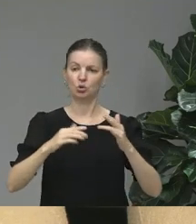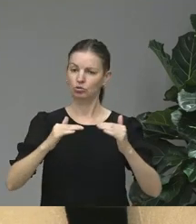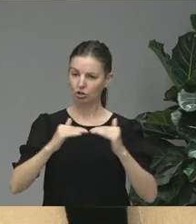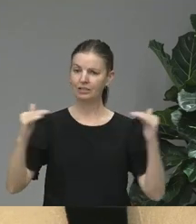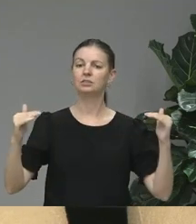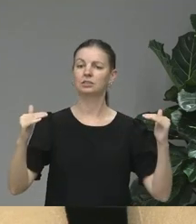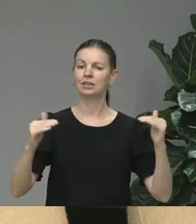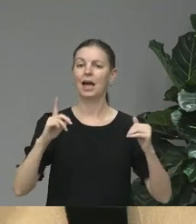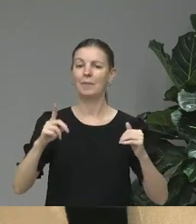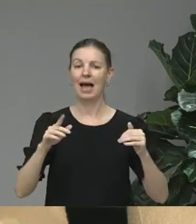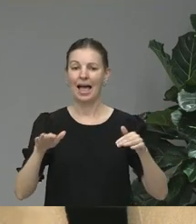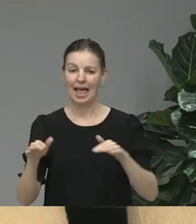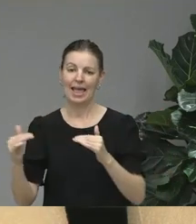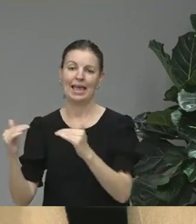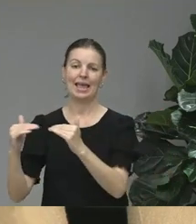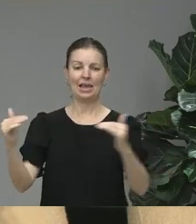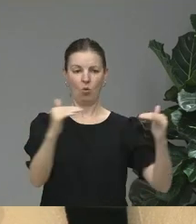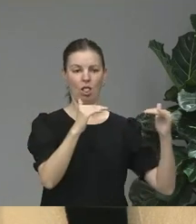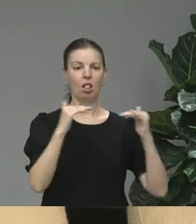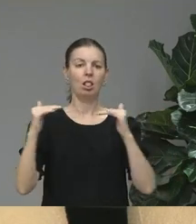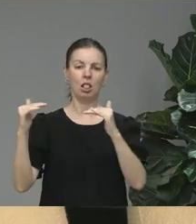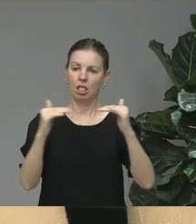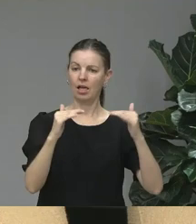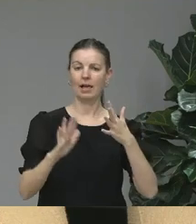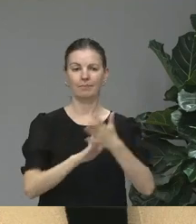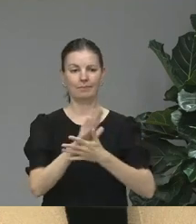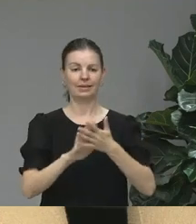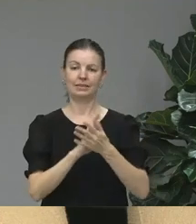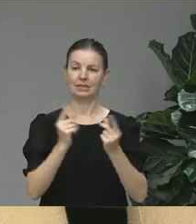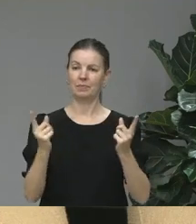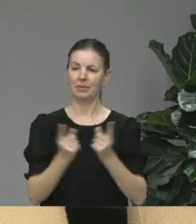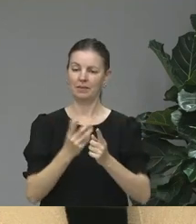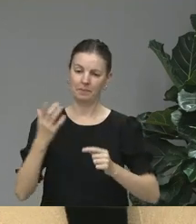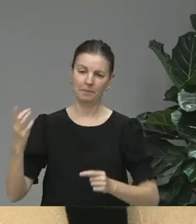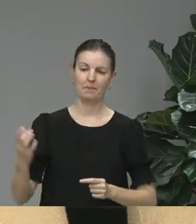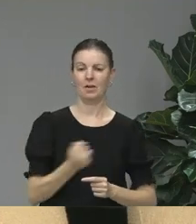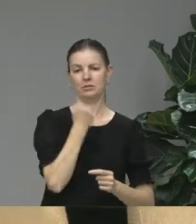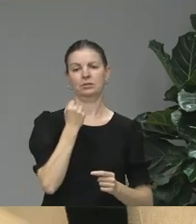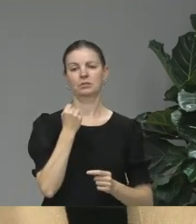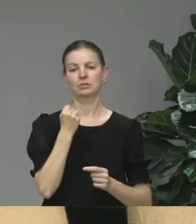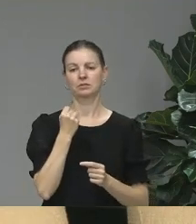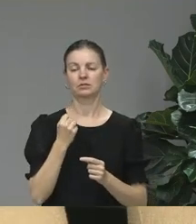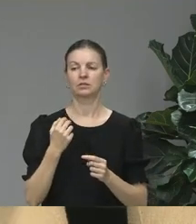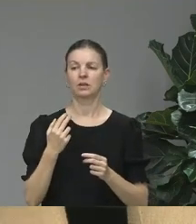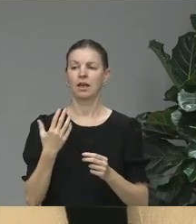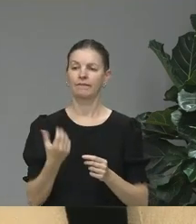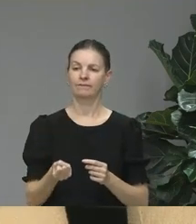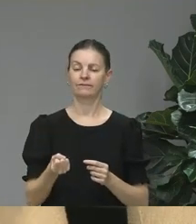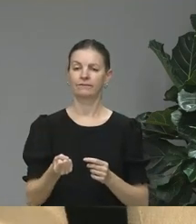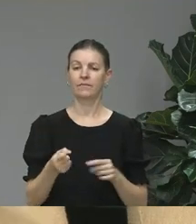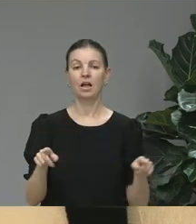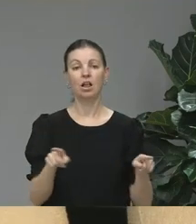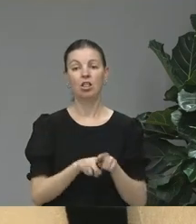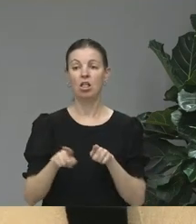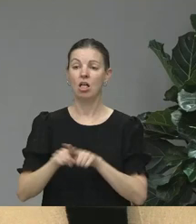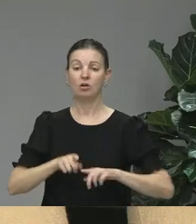to justice requires certain things to be fundamental in the way that particularly our court